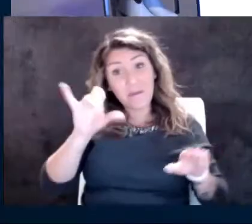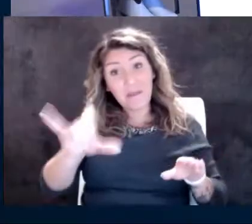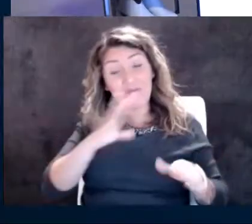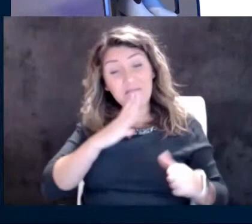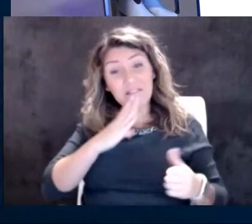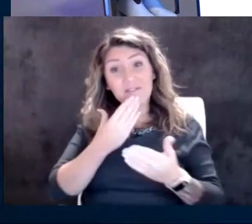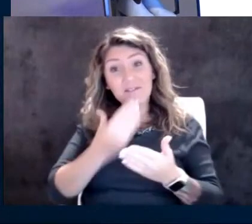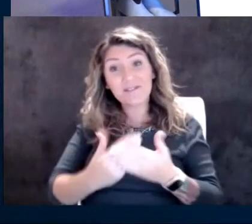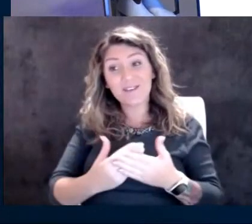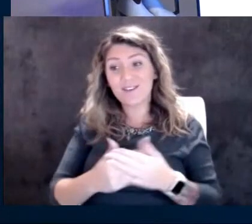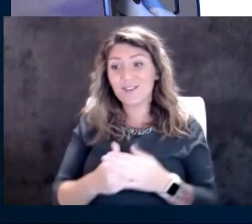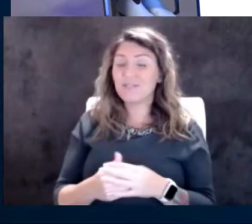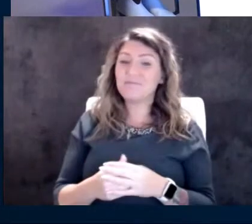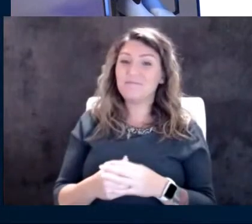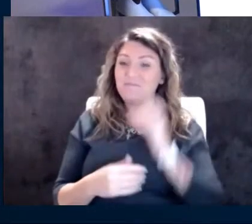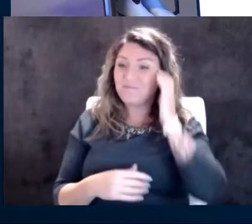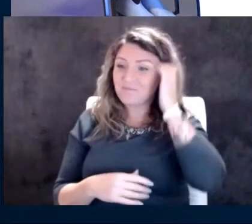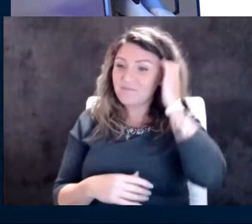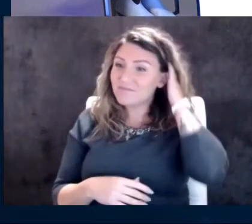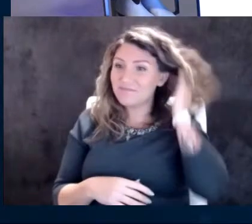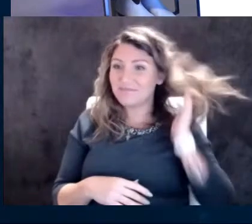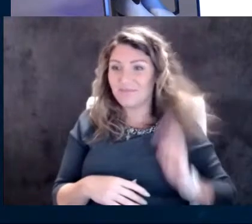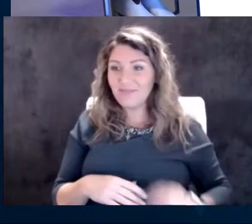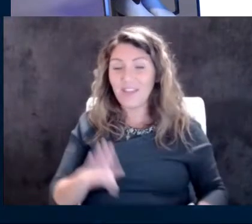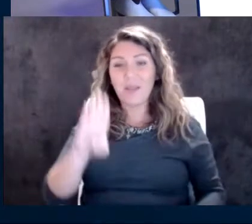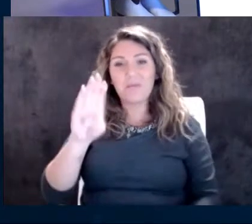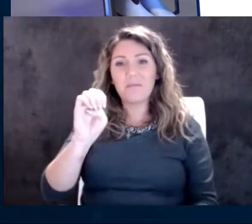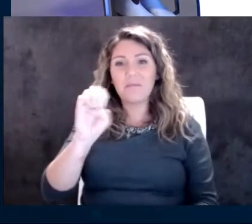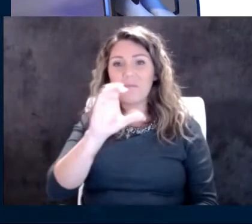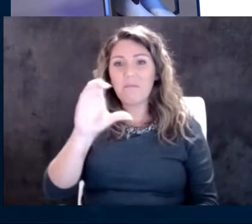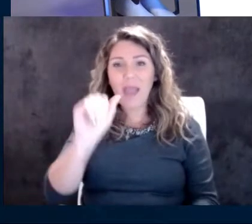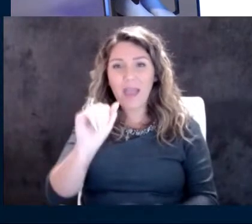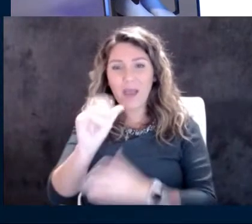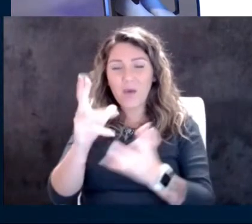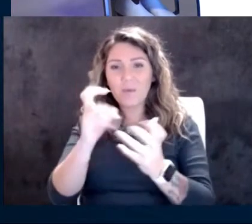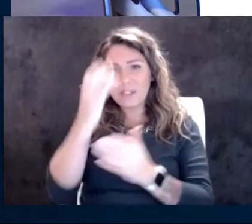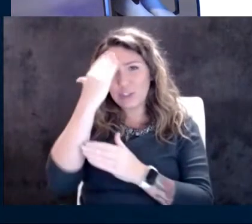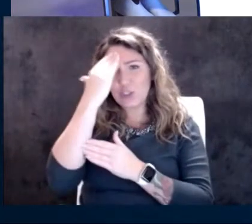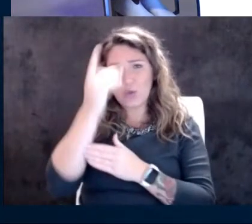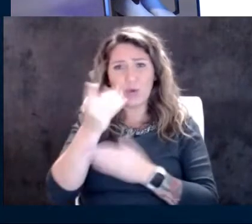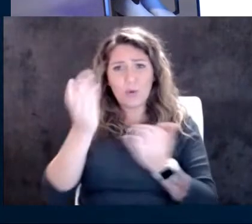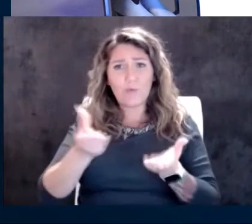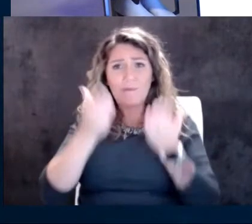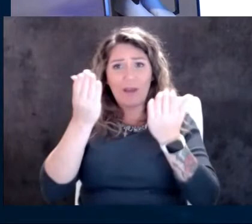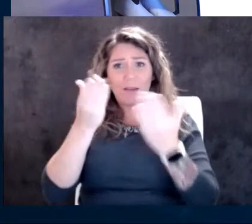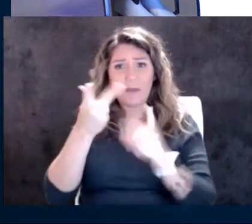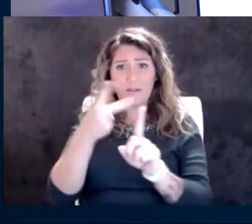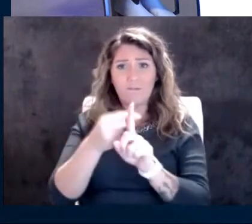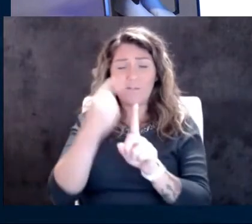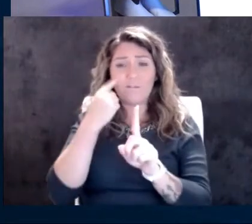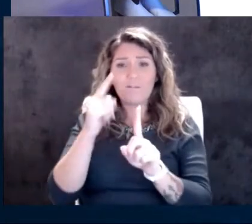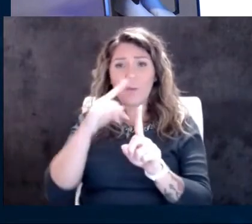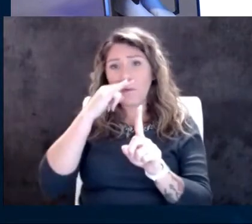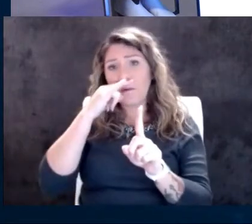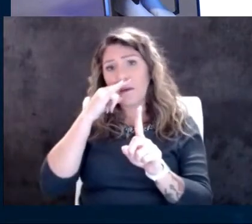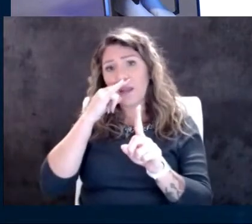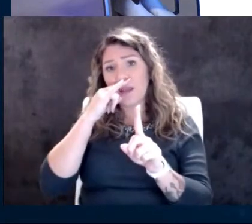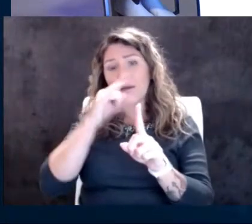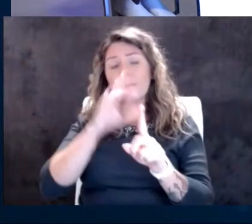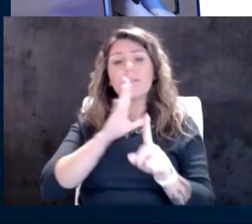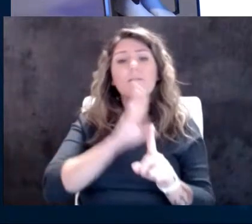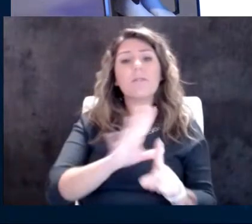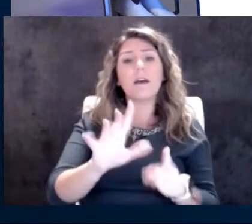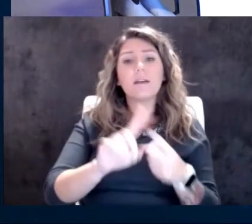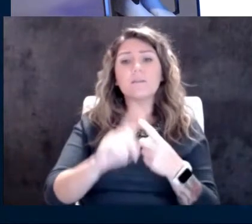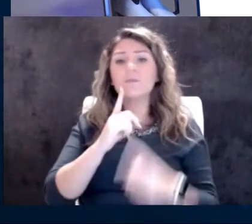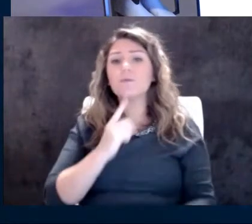right. Becca wants to know, would you recommend the vaccine for a child ages 5 to 11 who is on